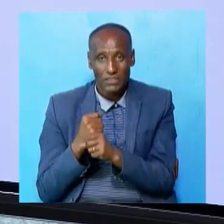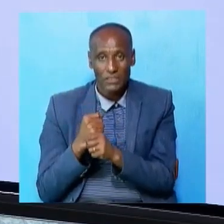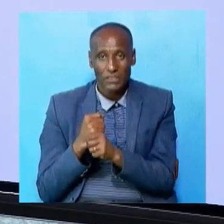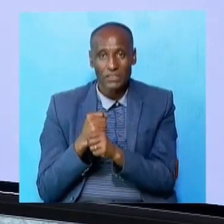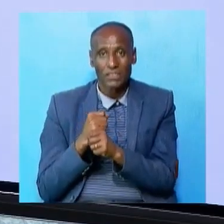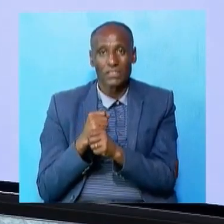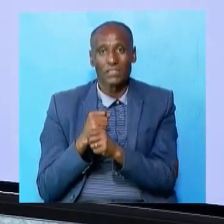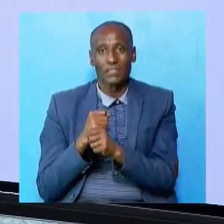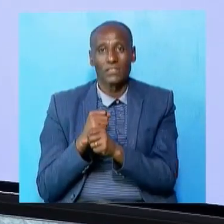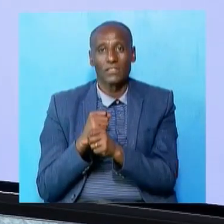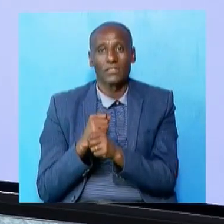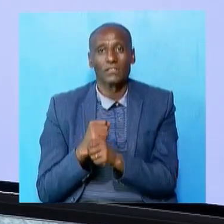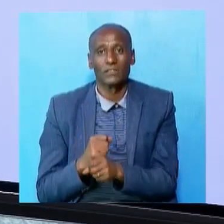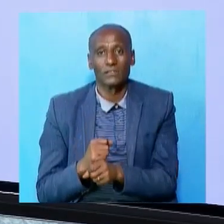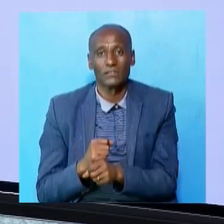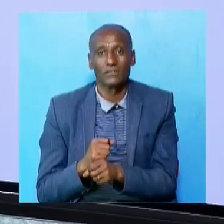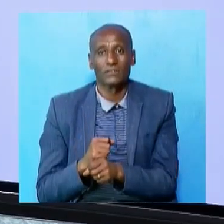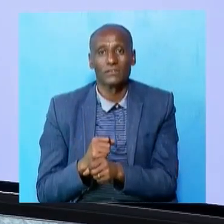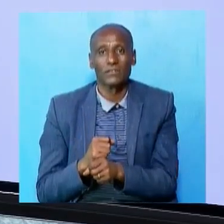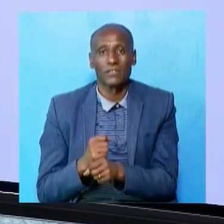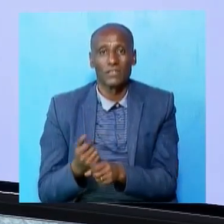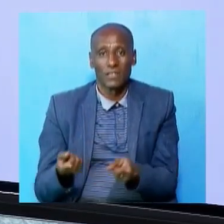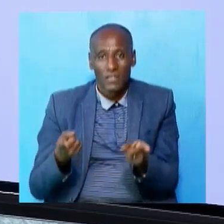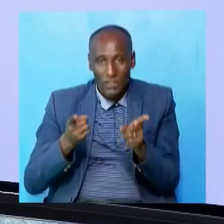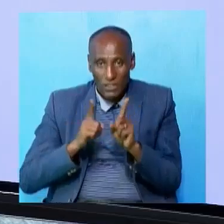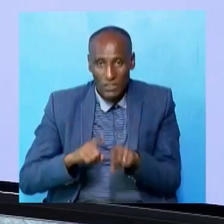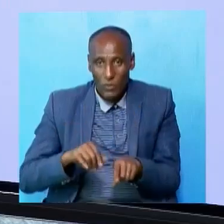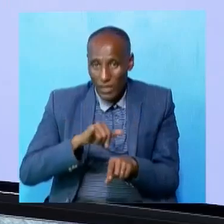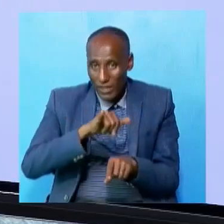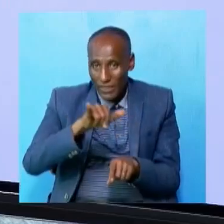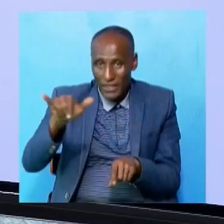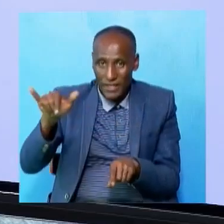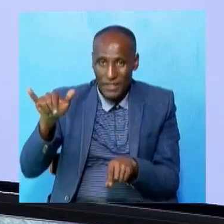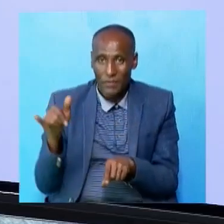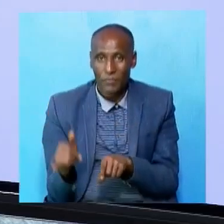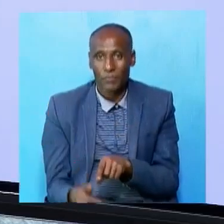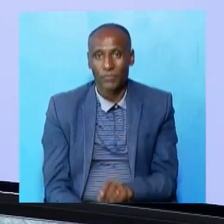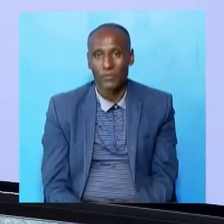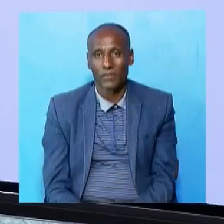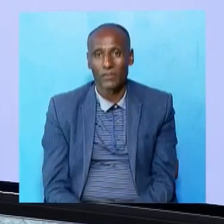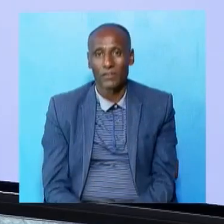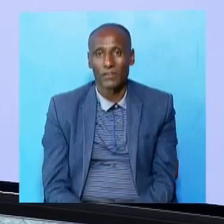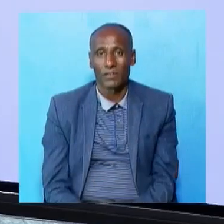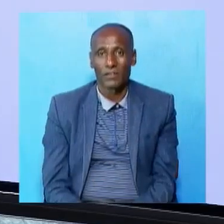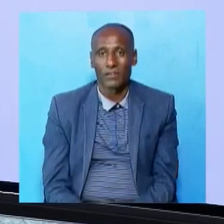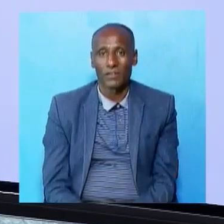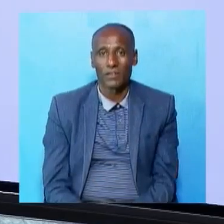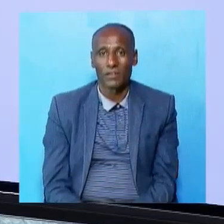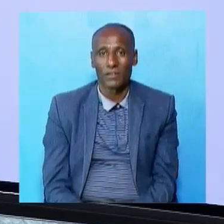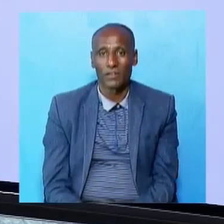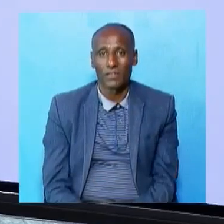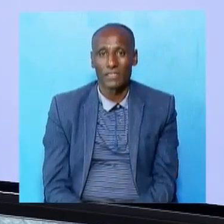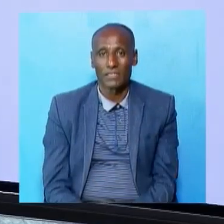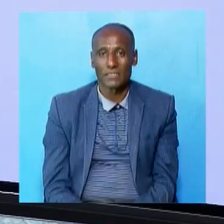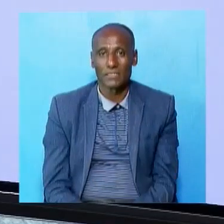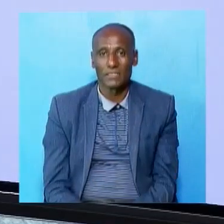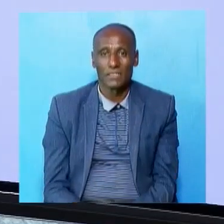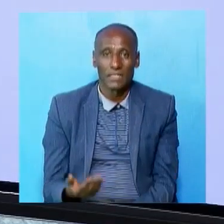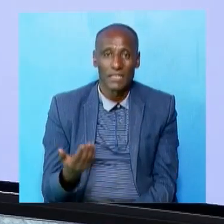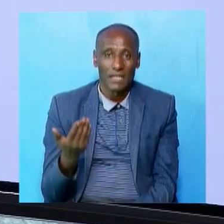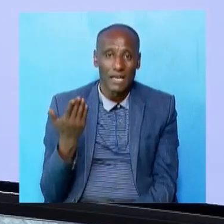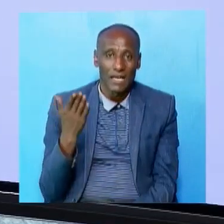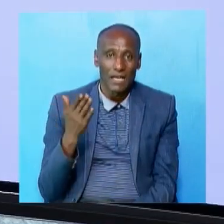the shortest. So how do we say? When they were asking or asked?